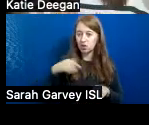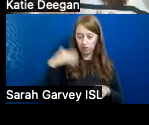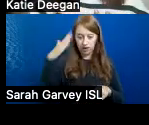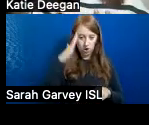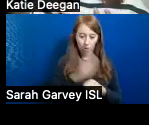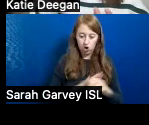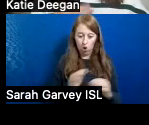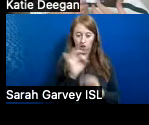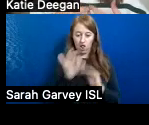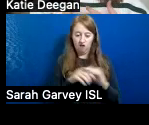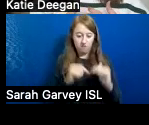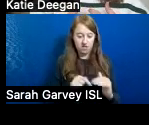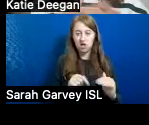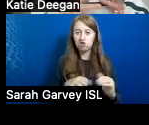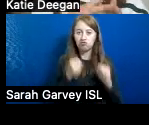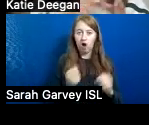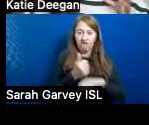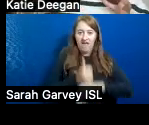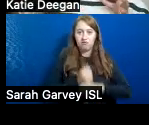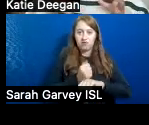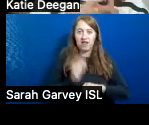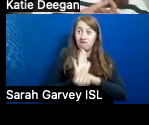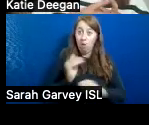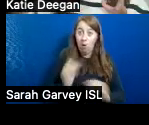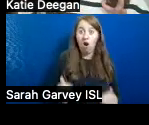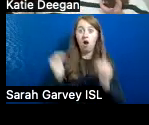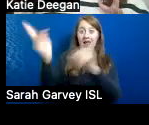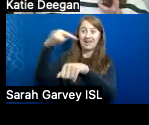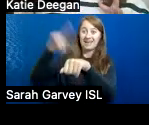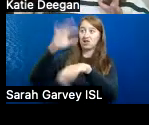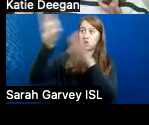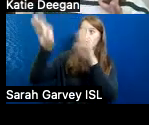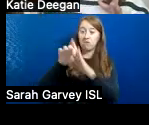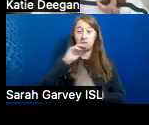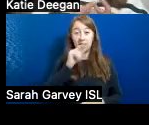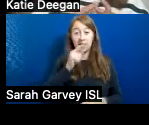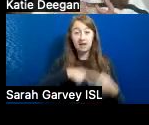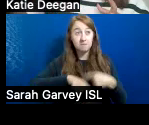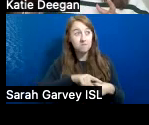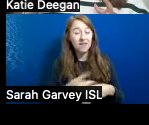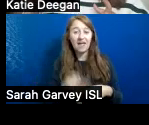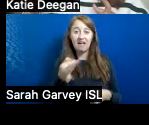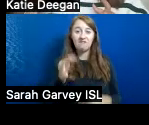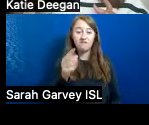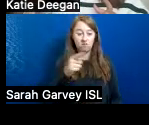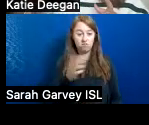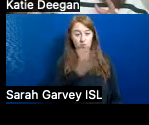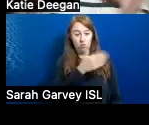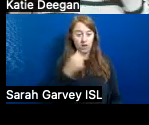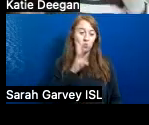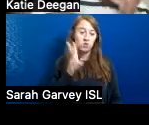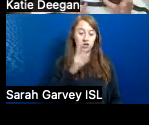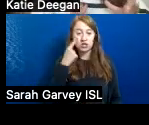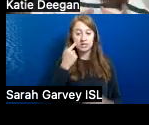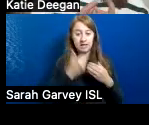bedrock to our national government. And if we really want to see a long-term, sustainable campaign for gender equality within our